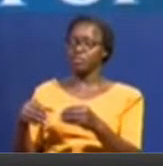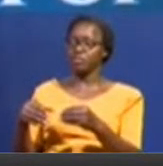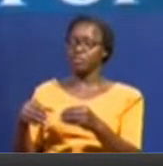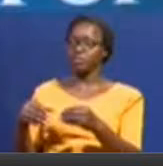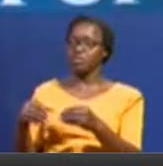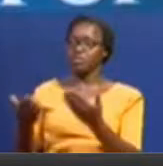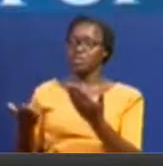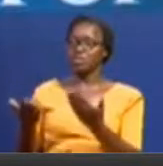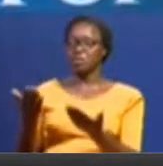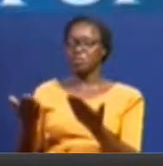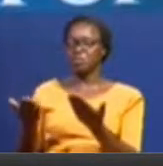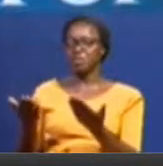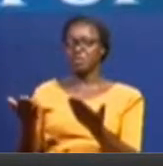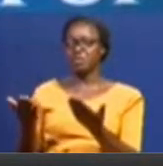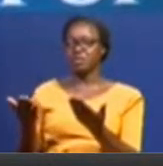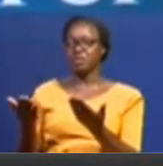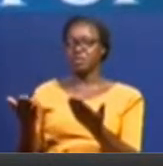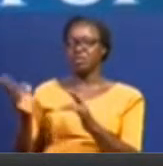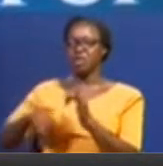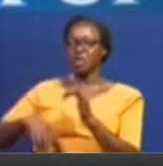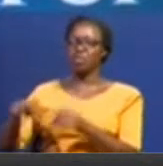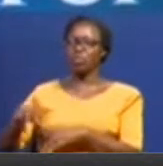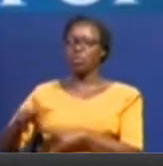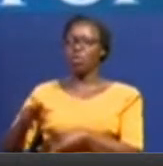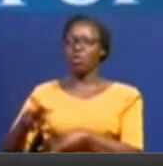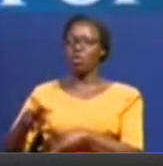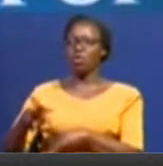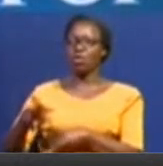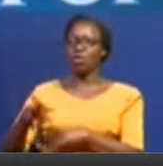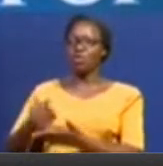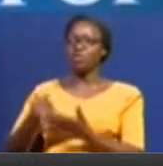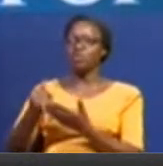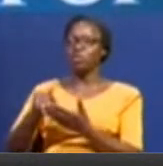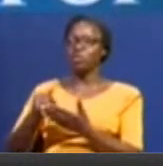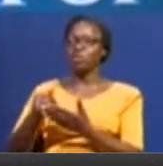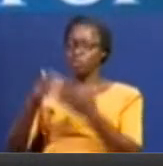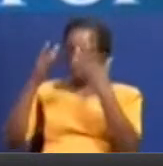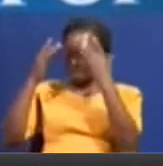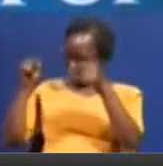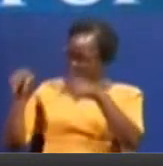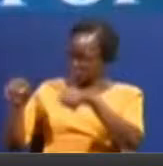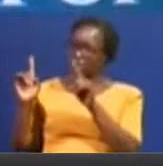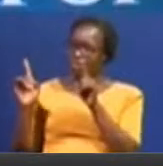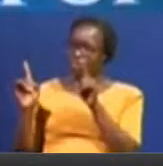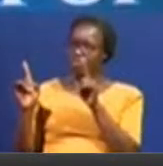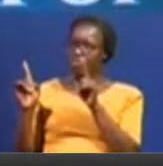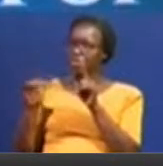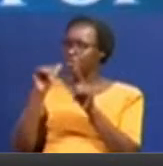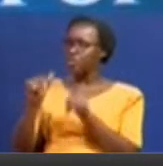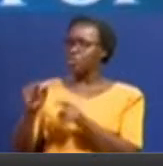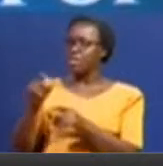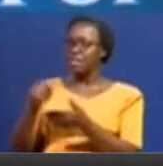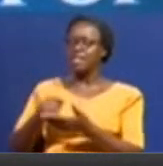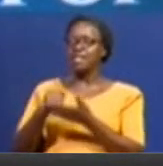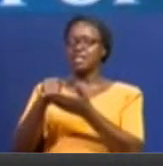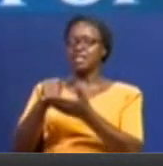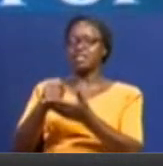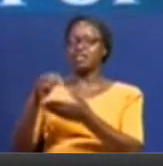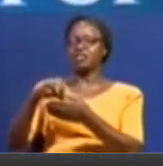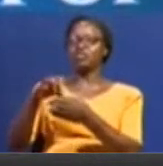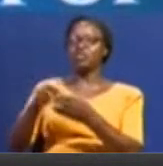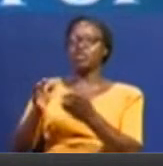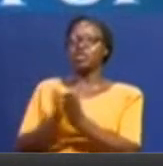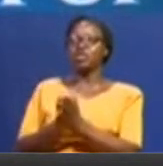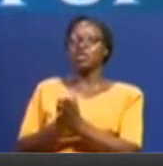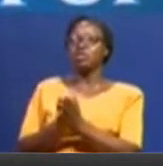like what did I say? You cannot walk. You can be able to make that decision yourself. You don't need the assistant voter to be